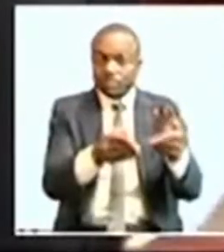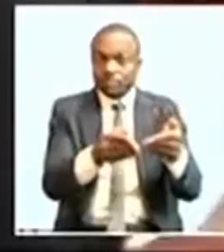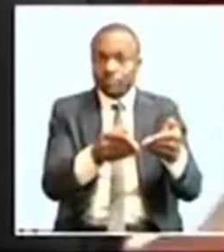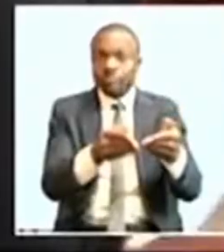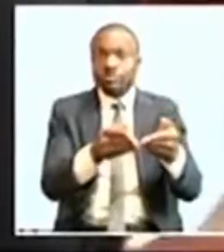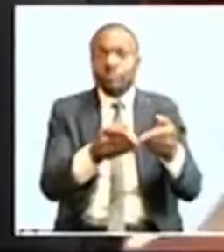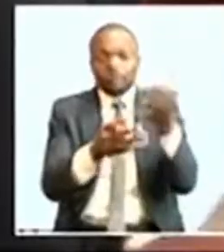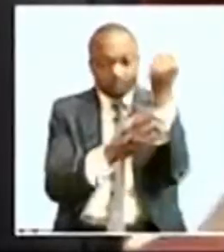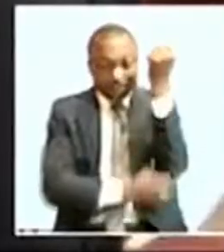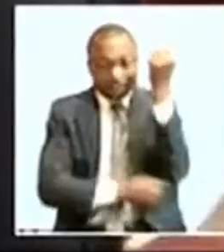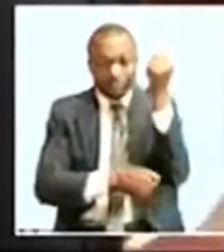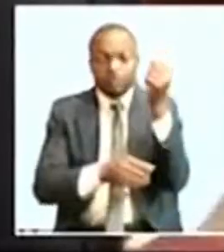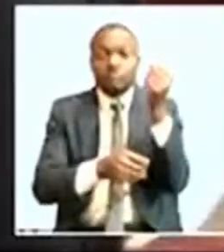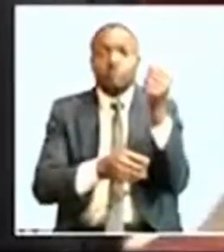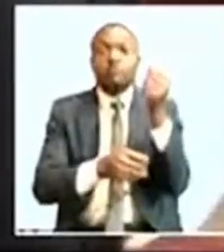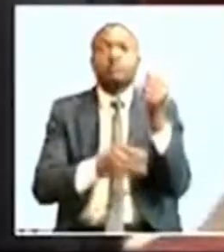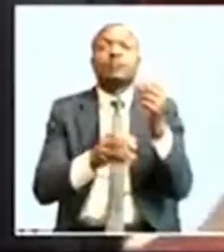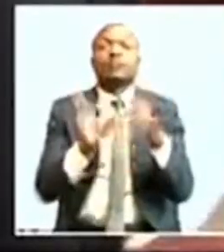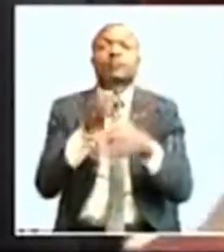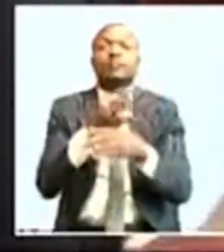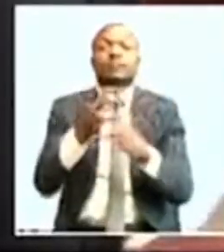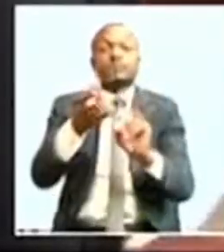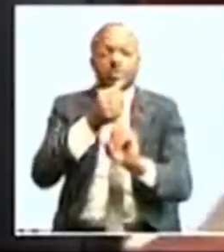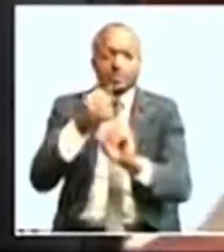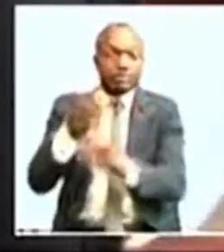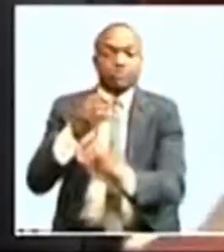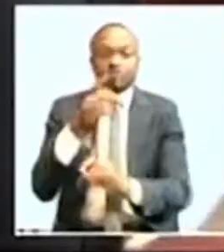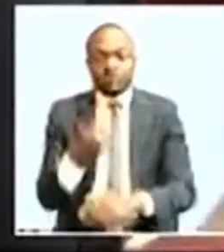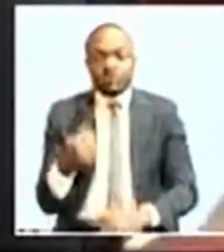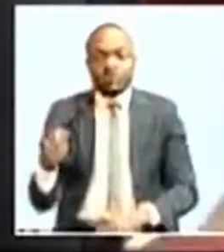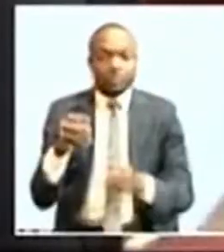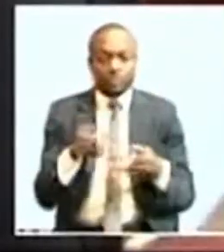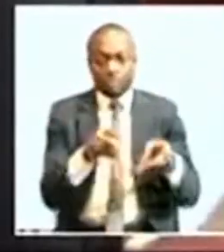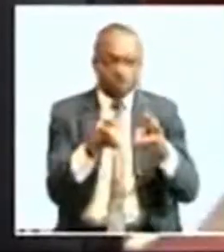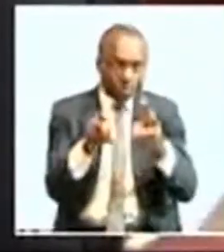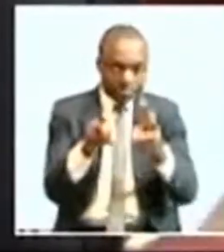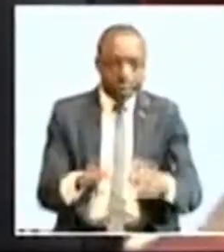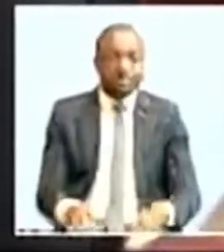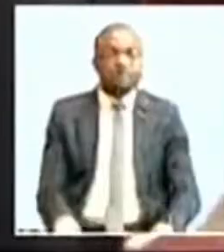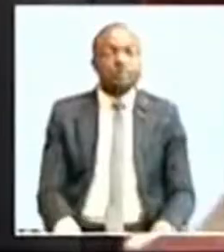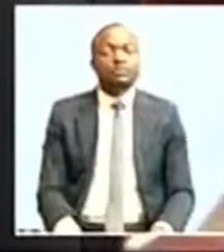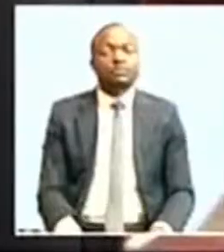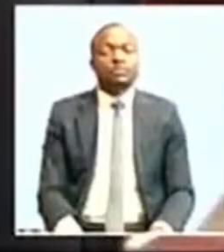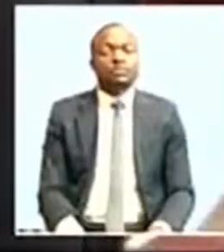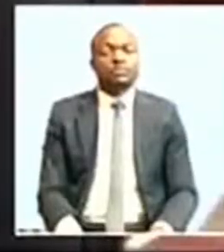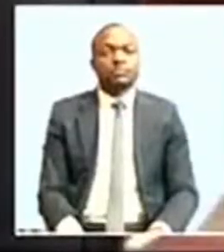those are some of the challenges that we're experiencing in our fisheries sector. It